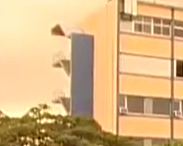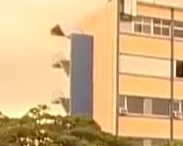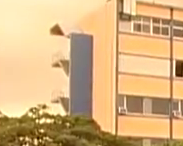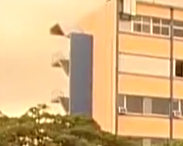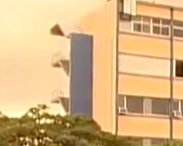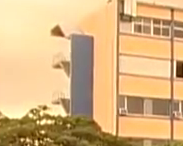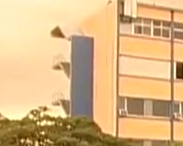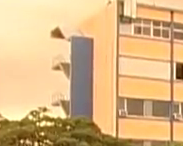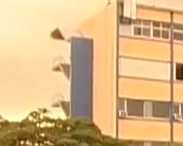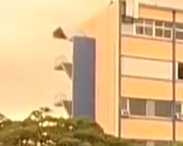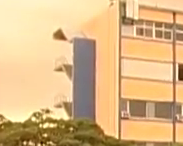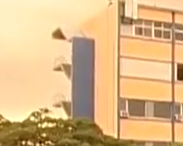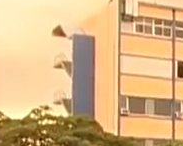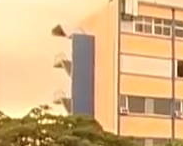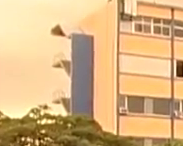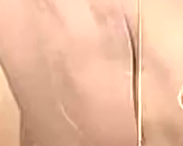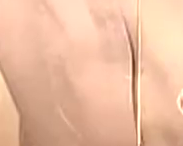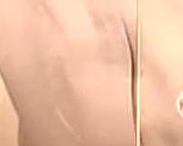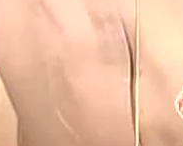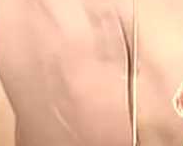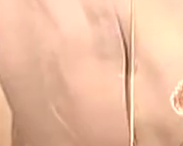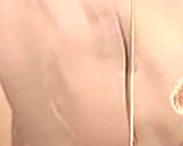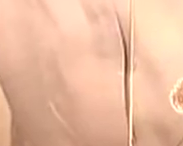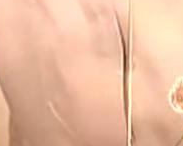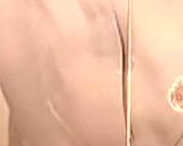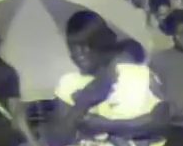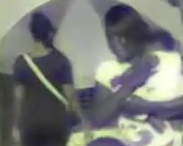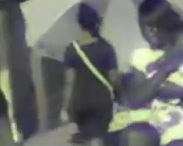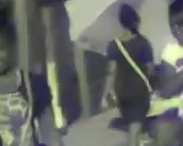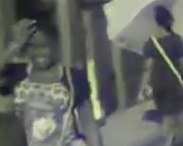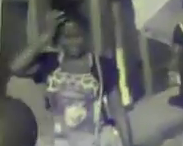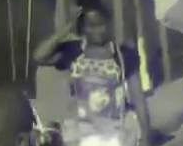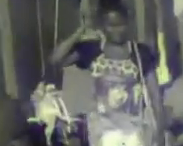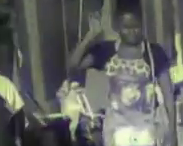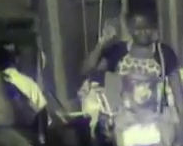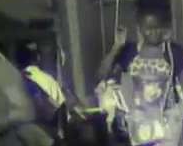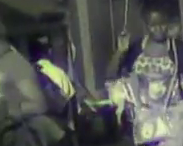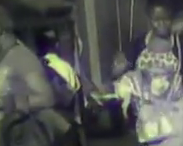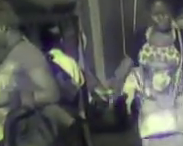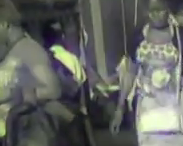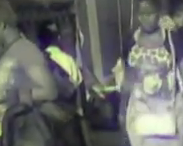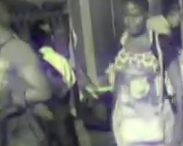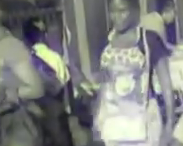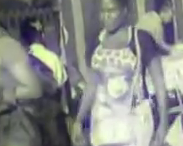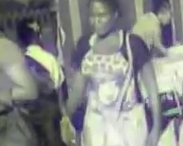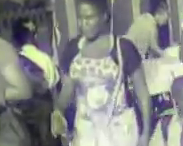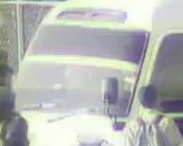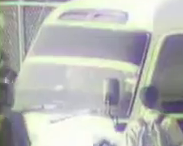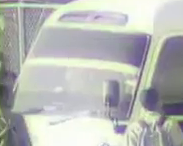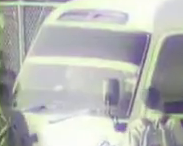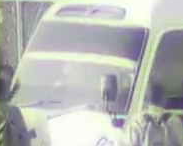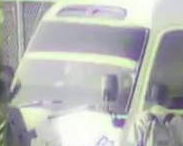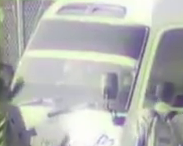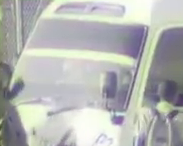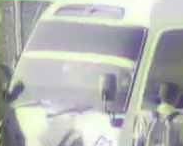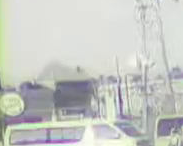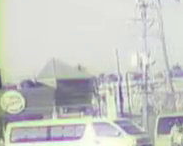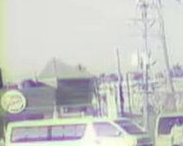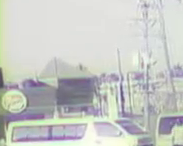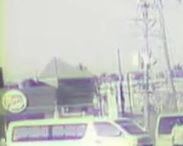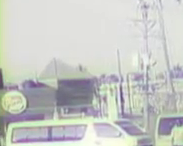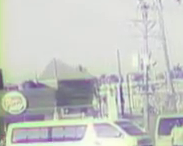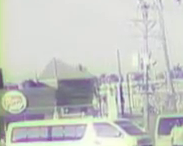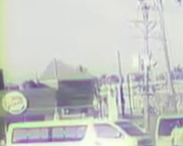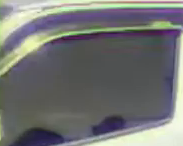working closely with the receiving schools. The Ministry of Education assures parents that where the relocation of students has